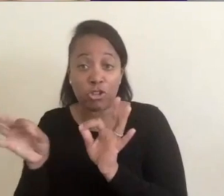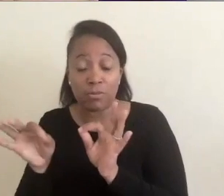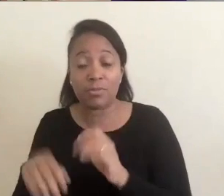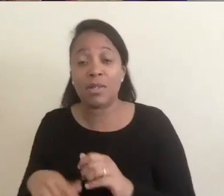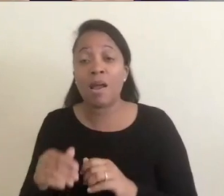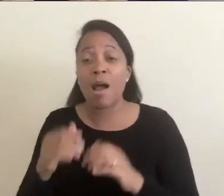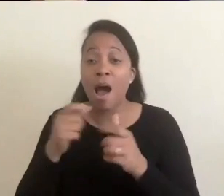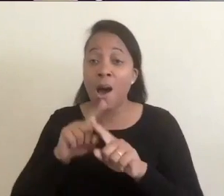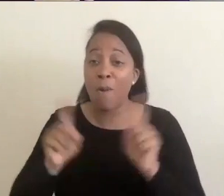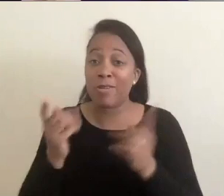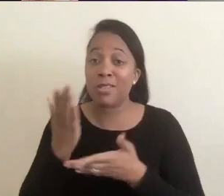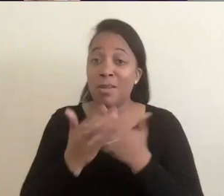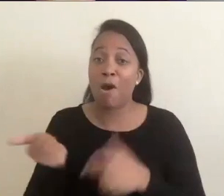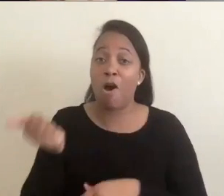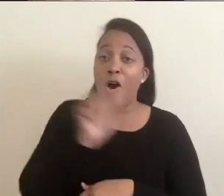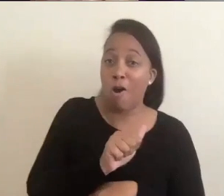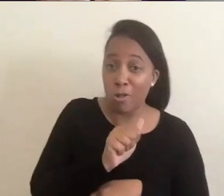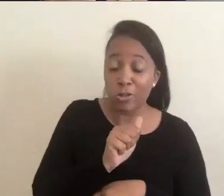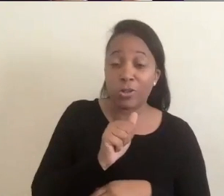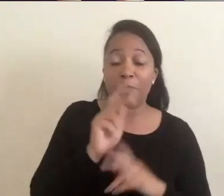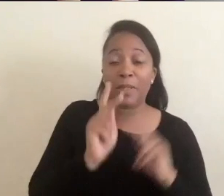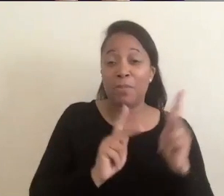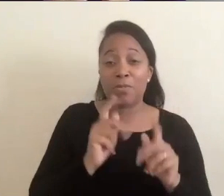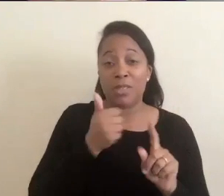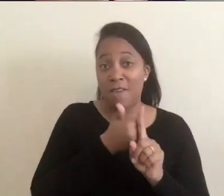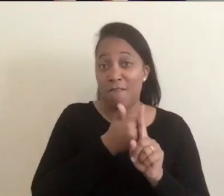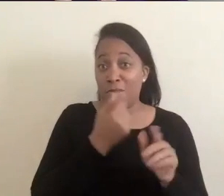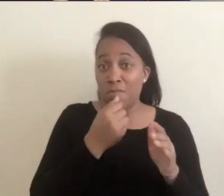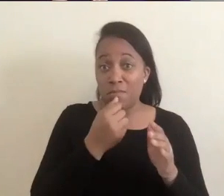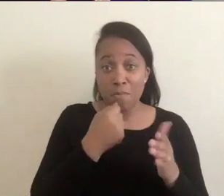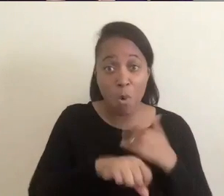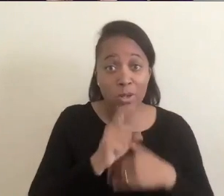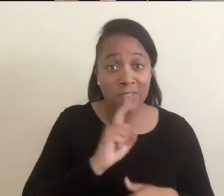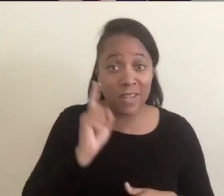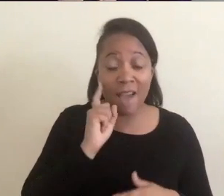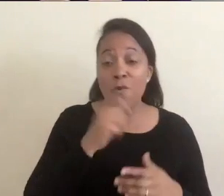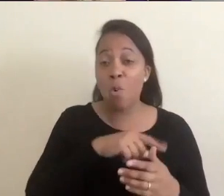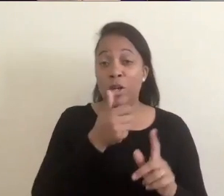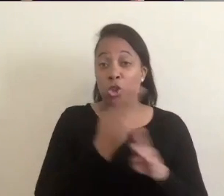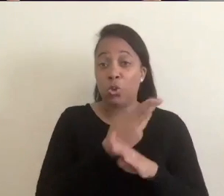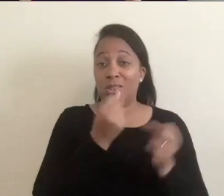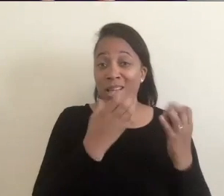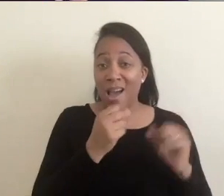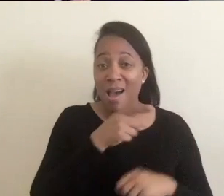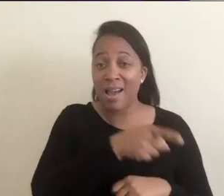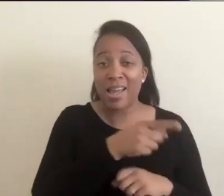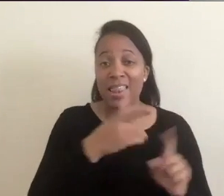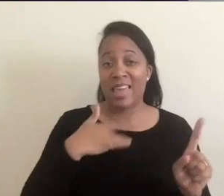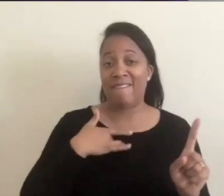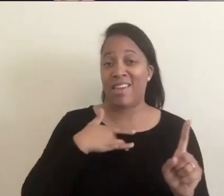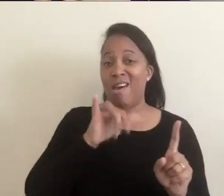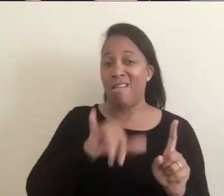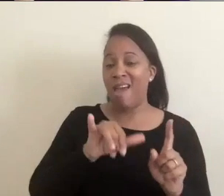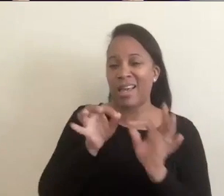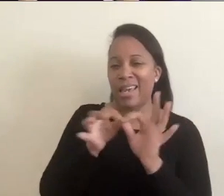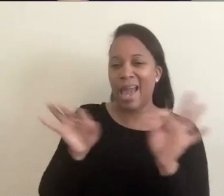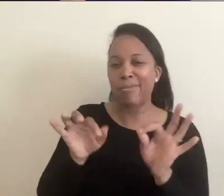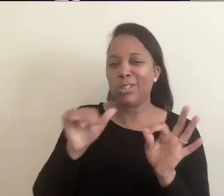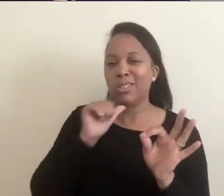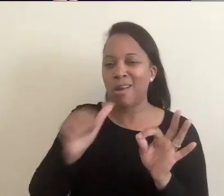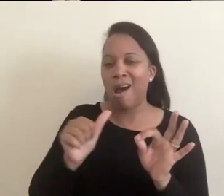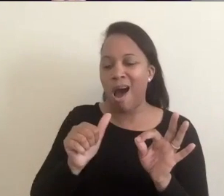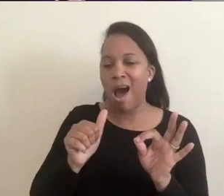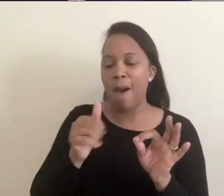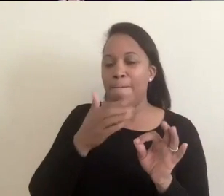other hand, they take great pride in their unique language and their culture, and they don't consider captions to be a true